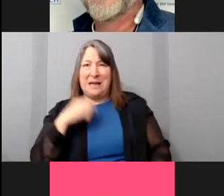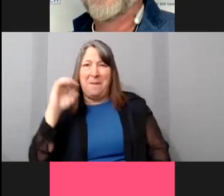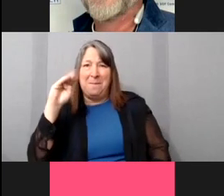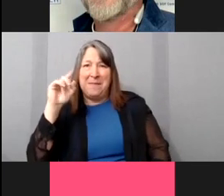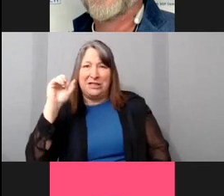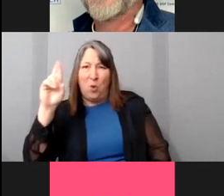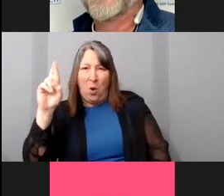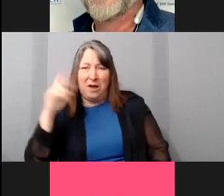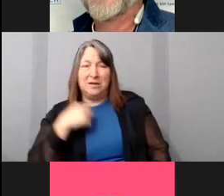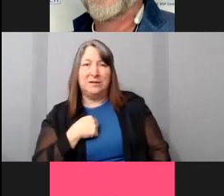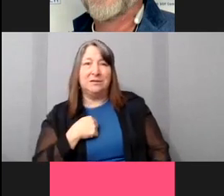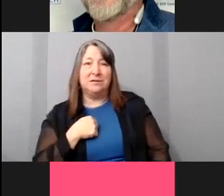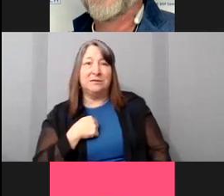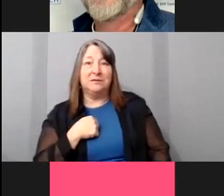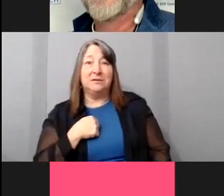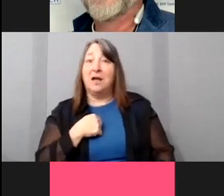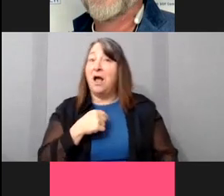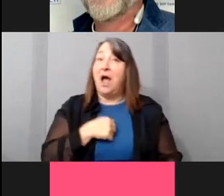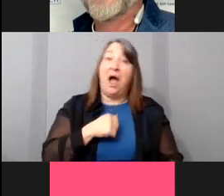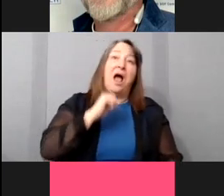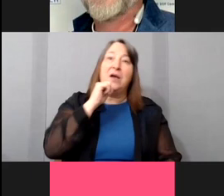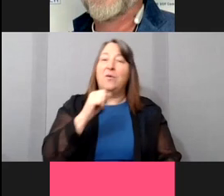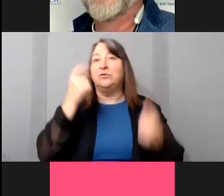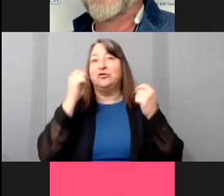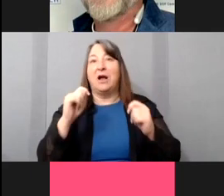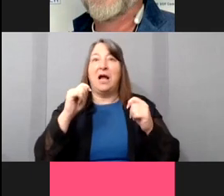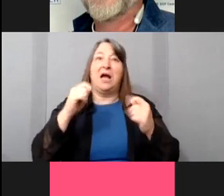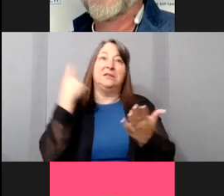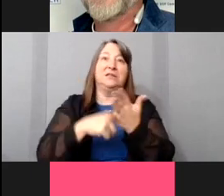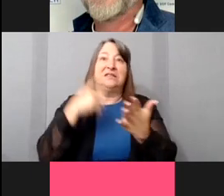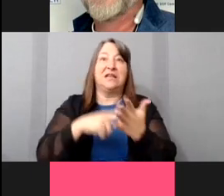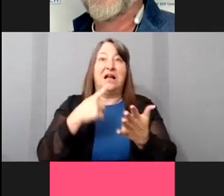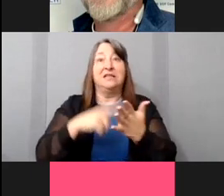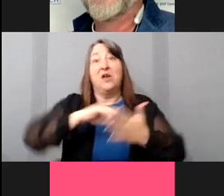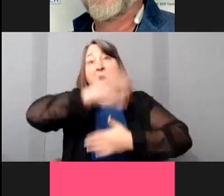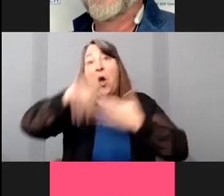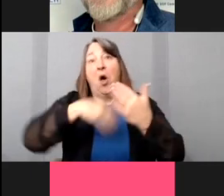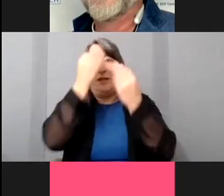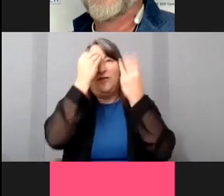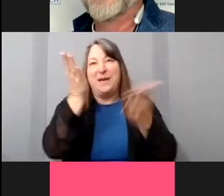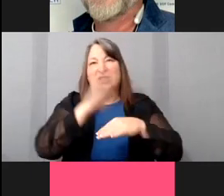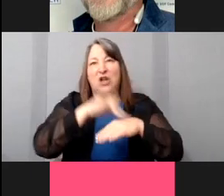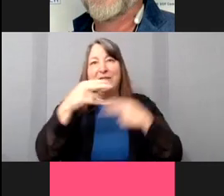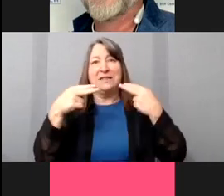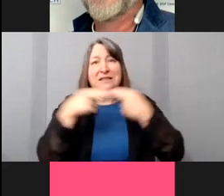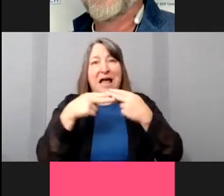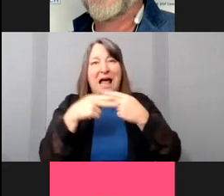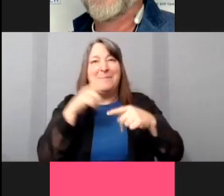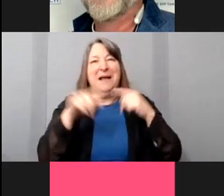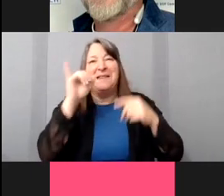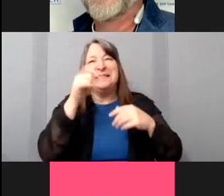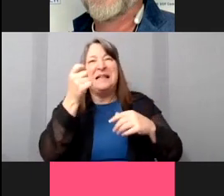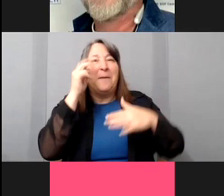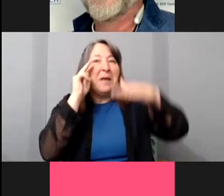Now, I'm not going to attempt to cover all the information on this slide, but I will tell you that this is a sneak peek of something